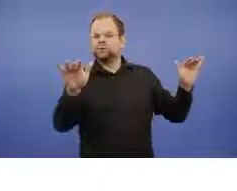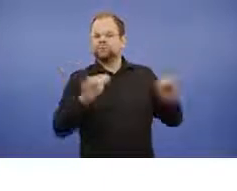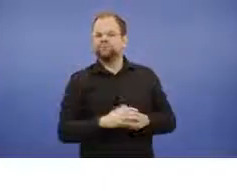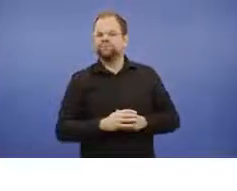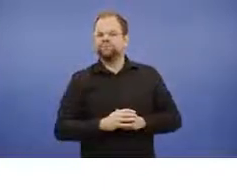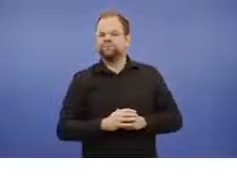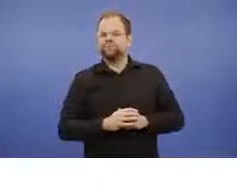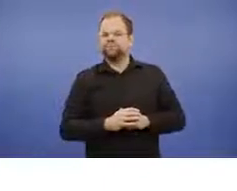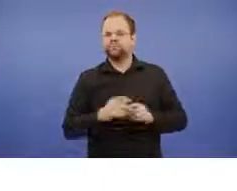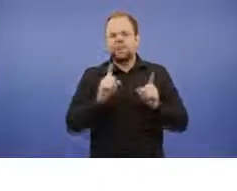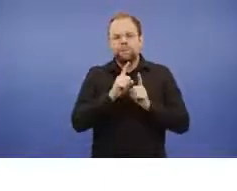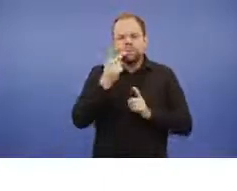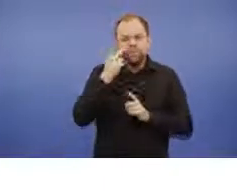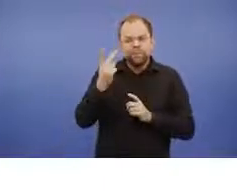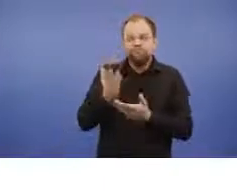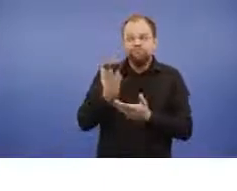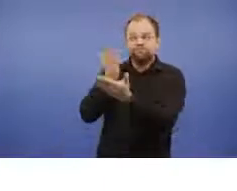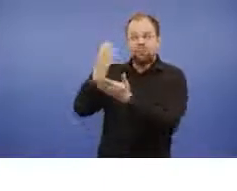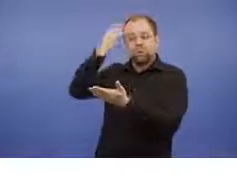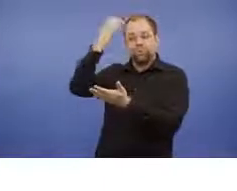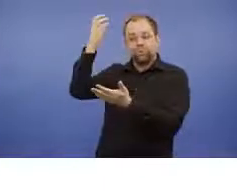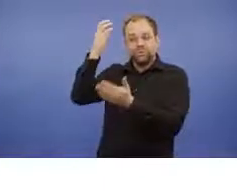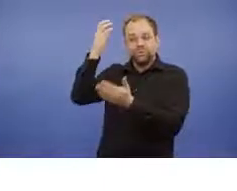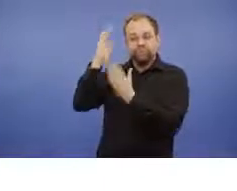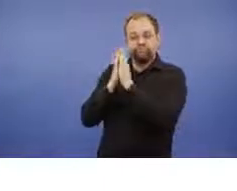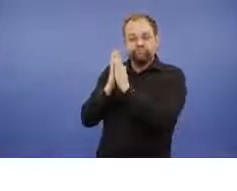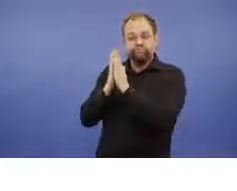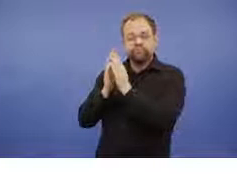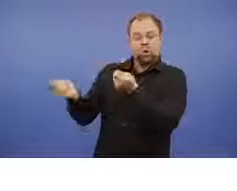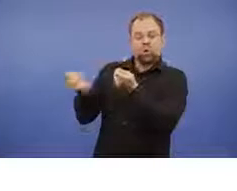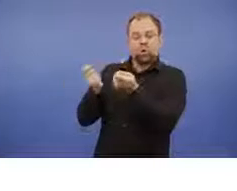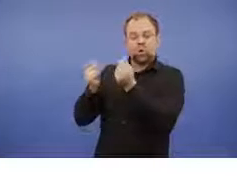with disabilities in the whole process.